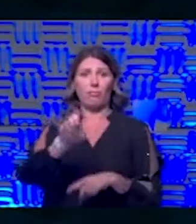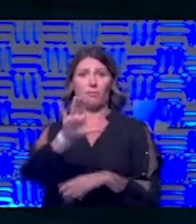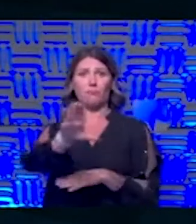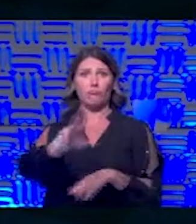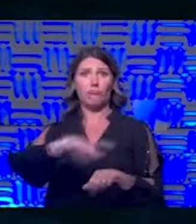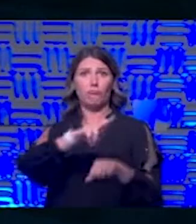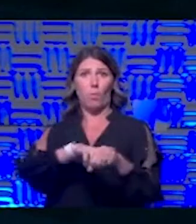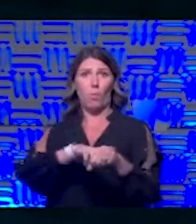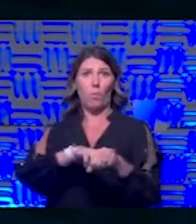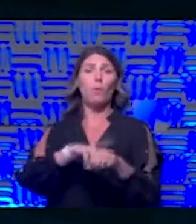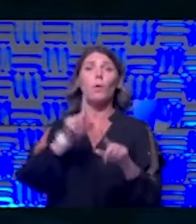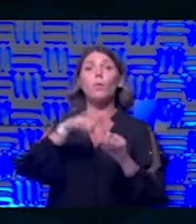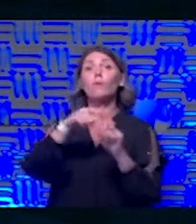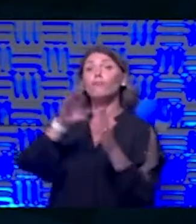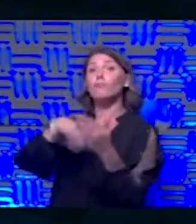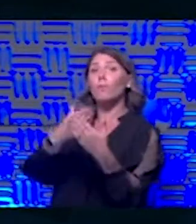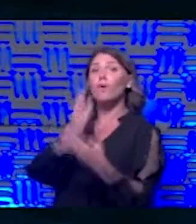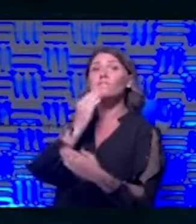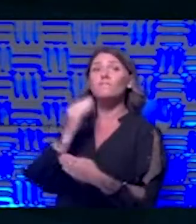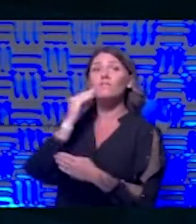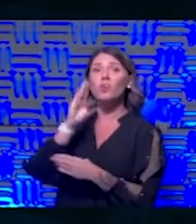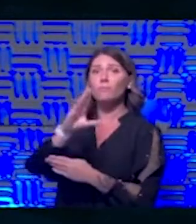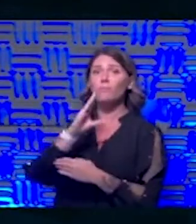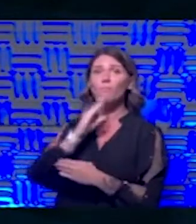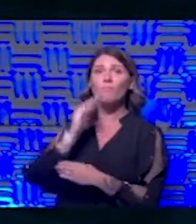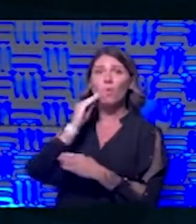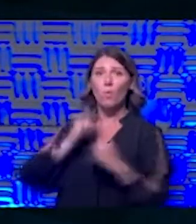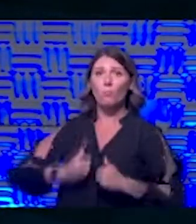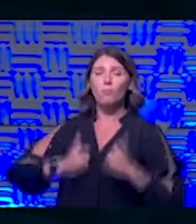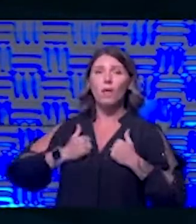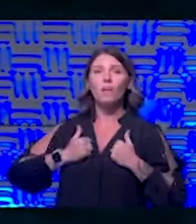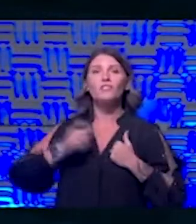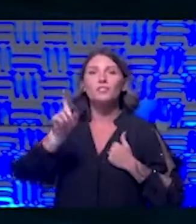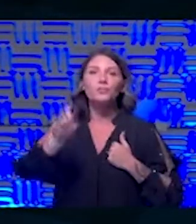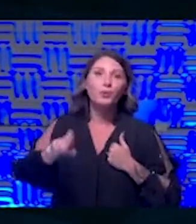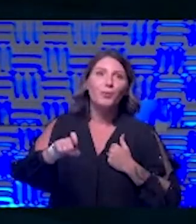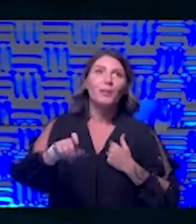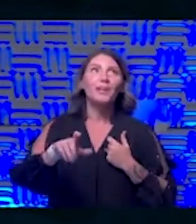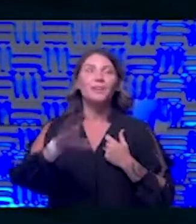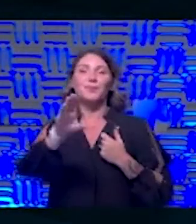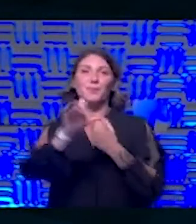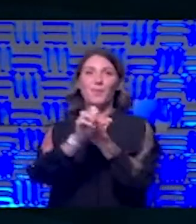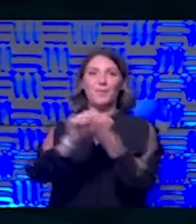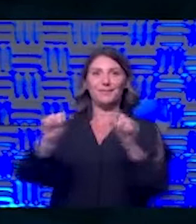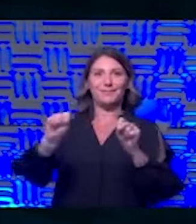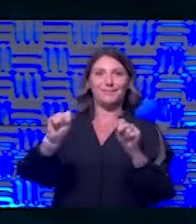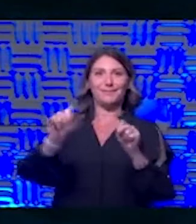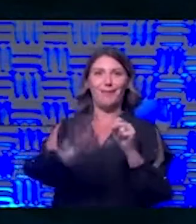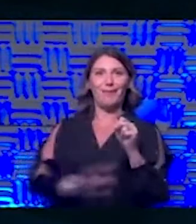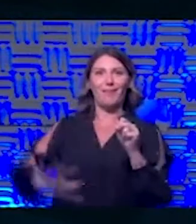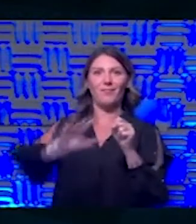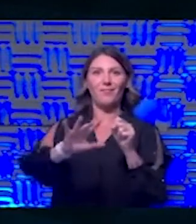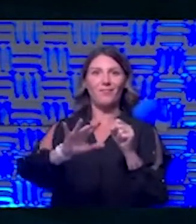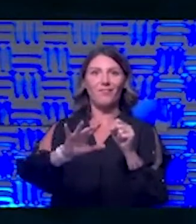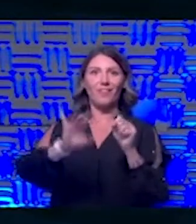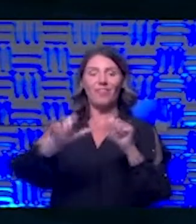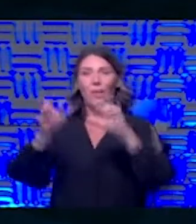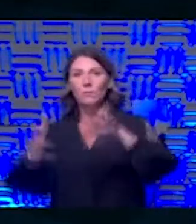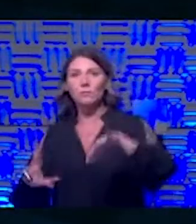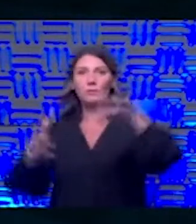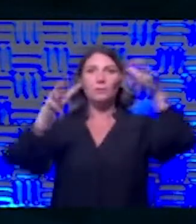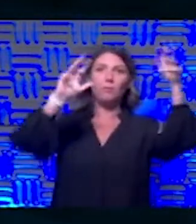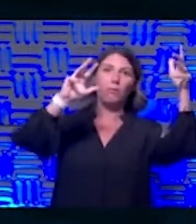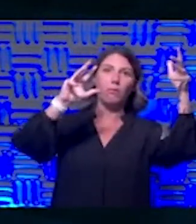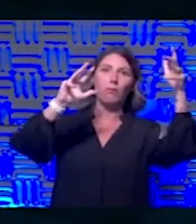go home, their home life, which is supposed to be your safe place, that was completely disrupted and